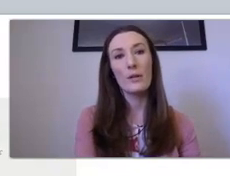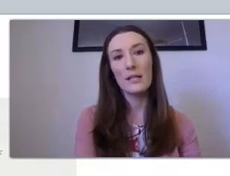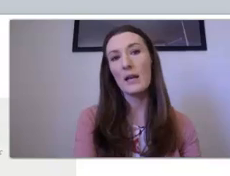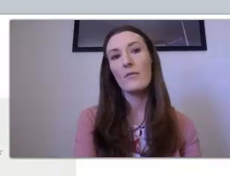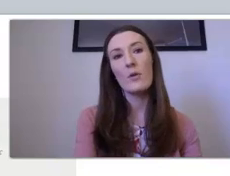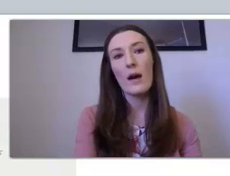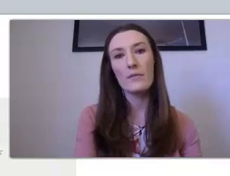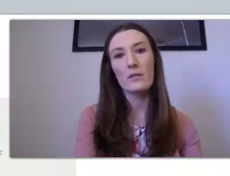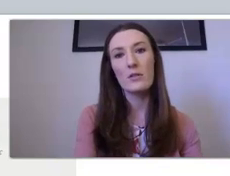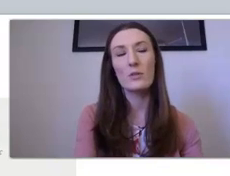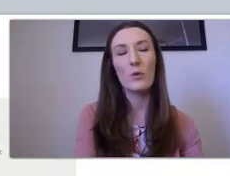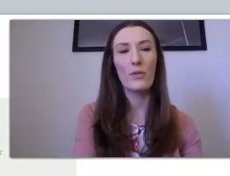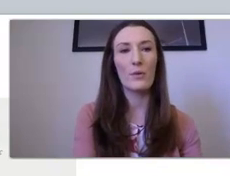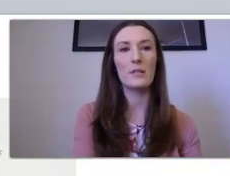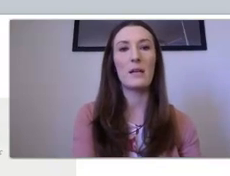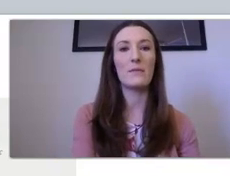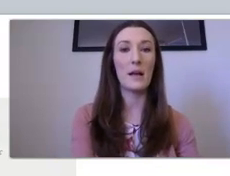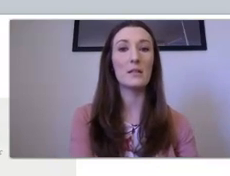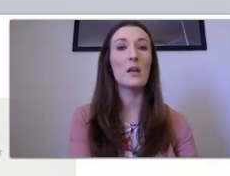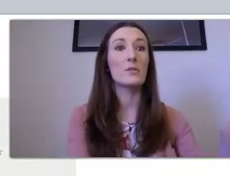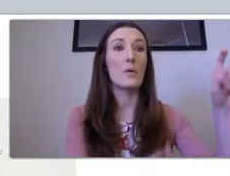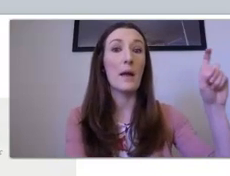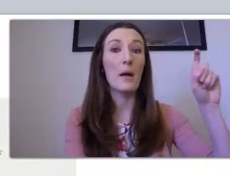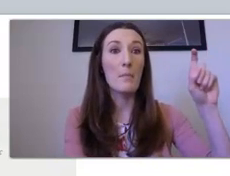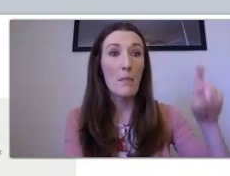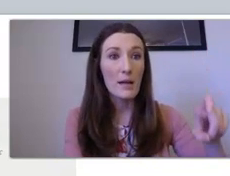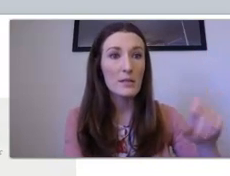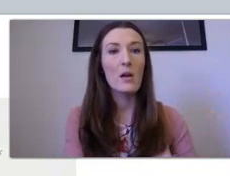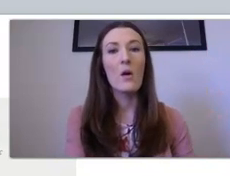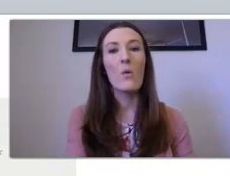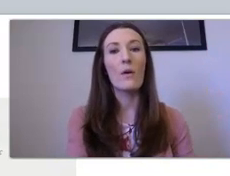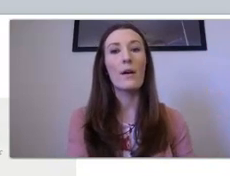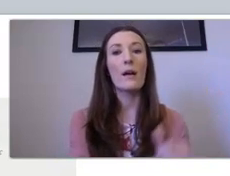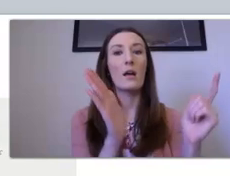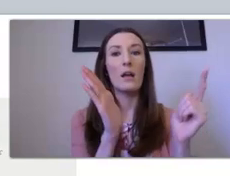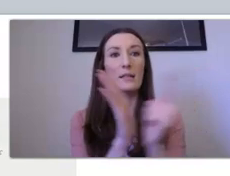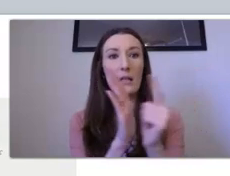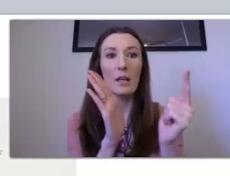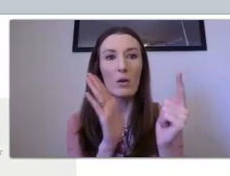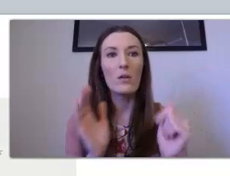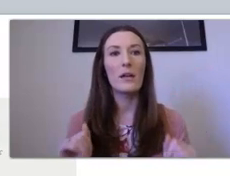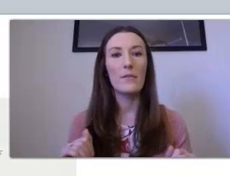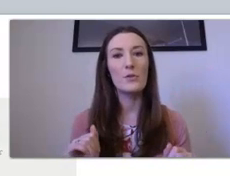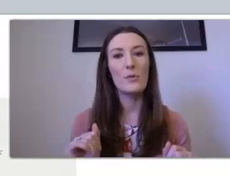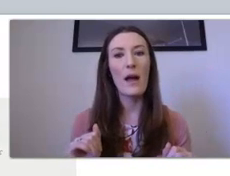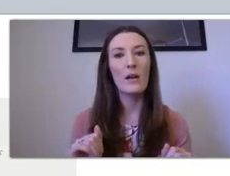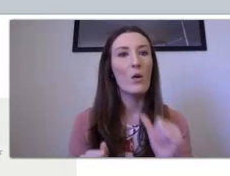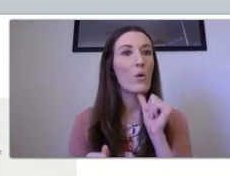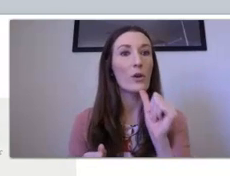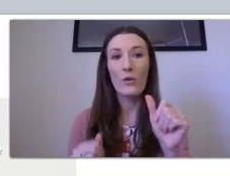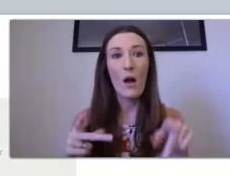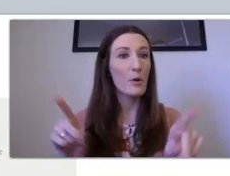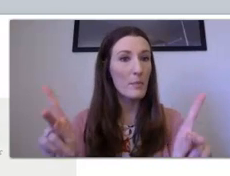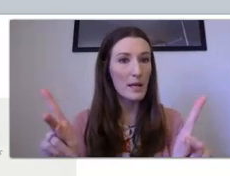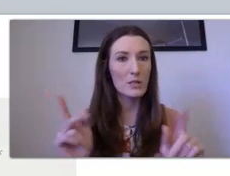more authoritative. There's more authoritative signs. So like must, or it's illegal if you do that,